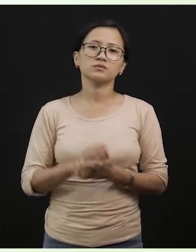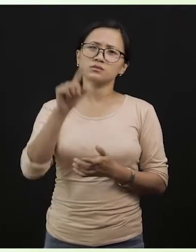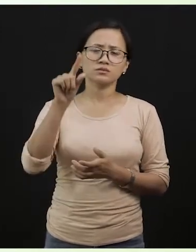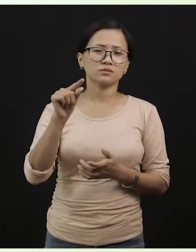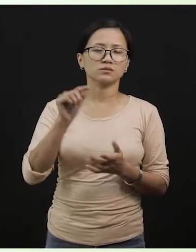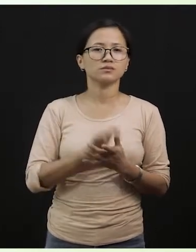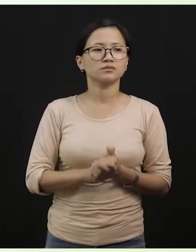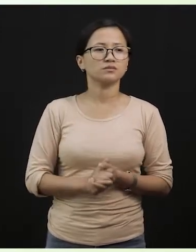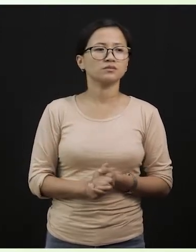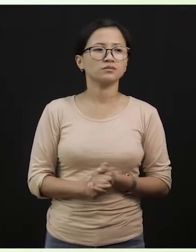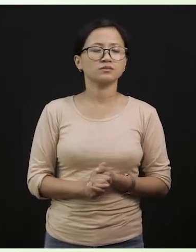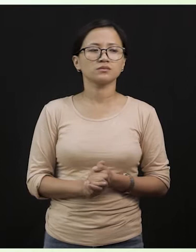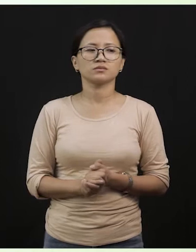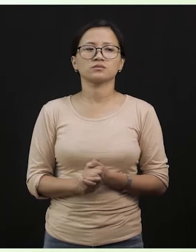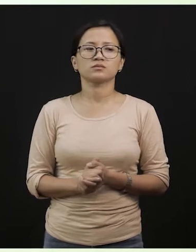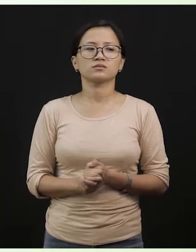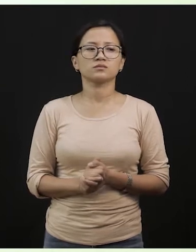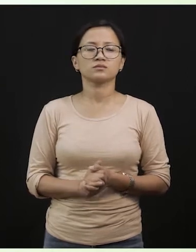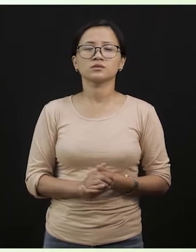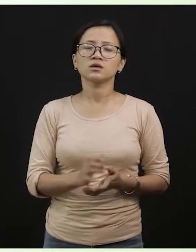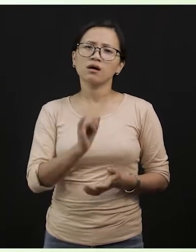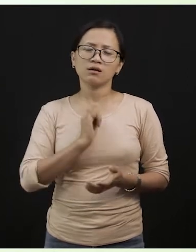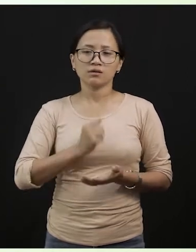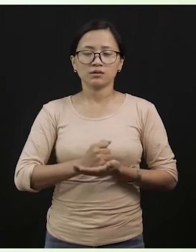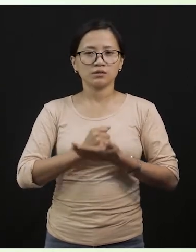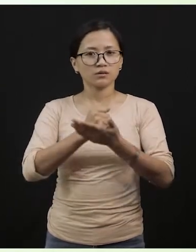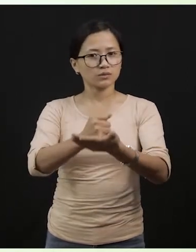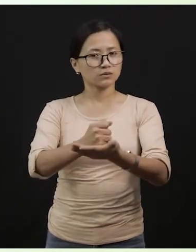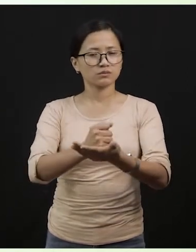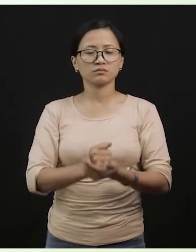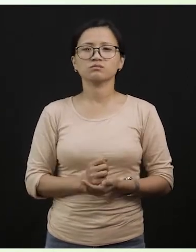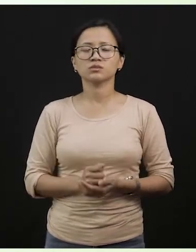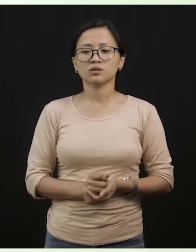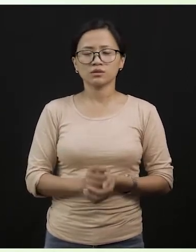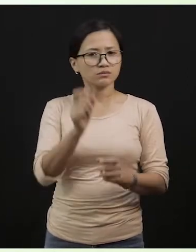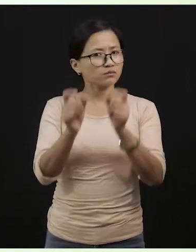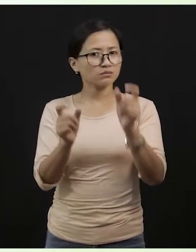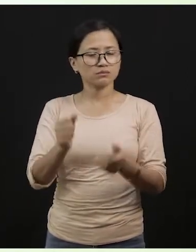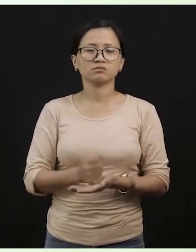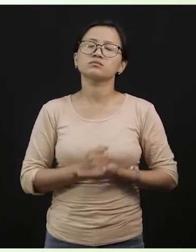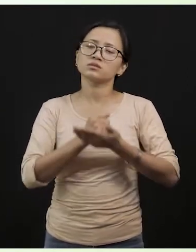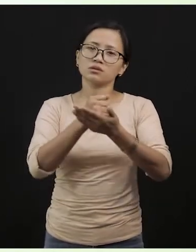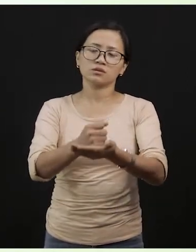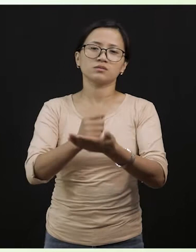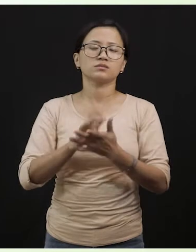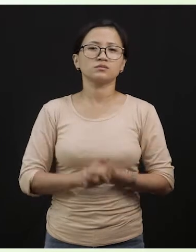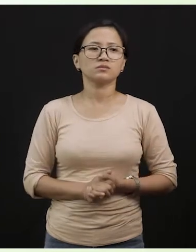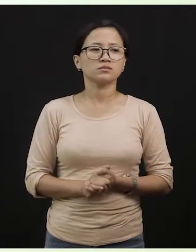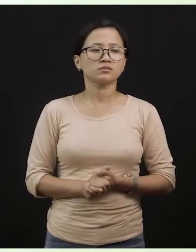okay? Here it reads, I help old people, okay? I help old people. Can you see